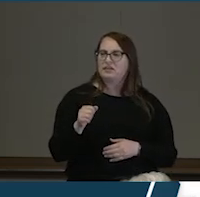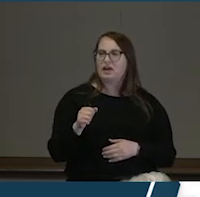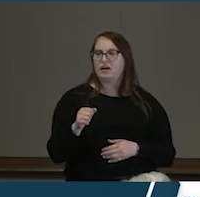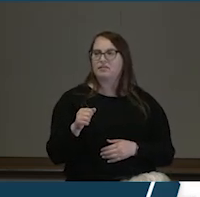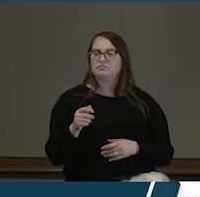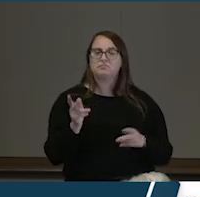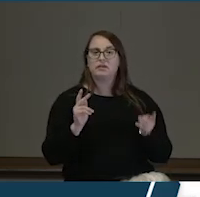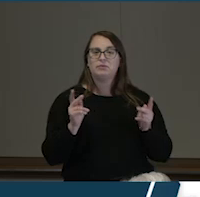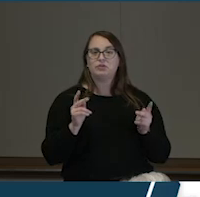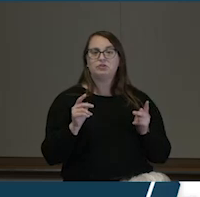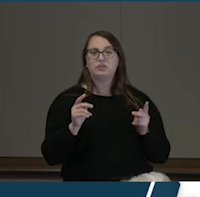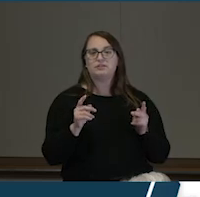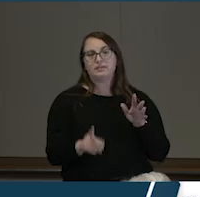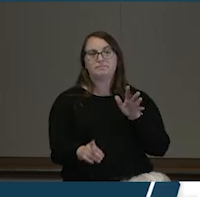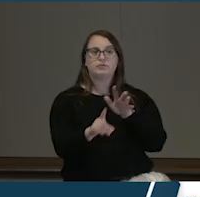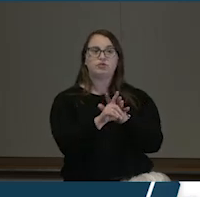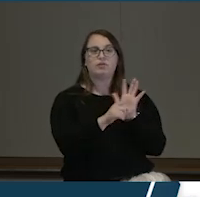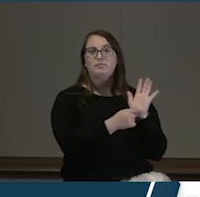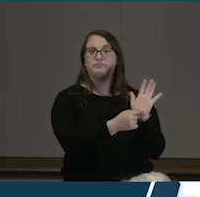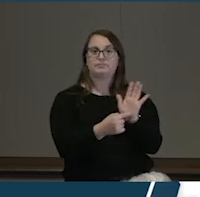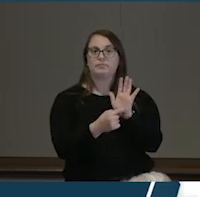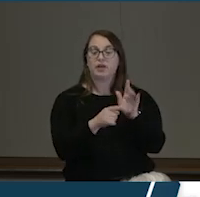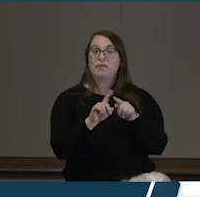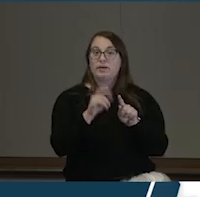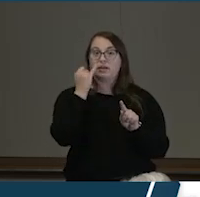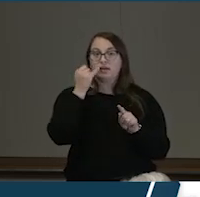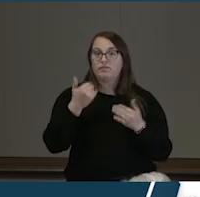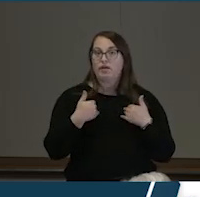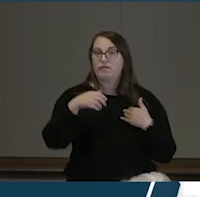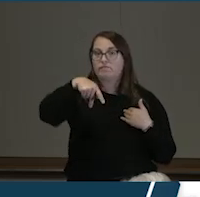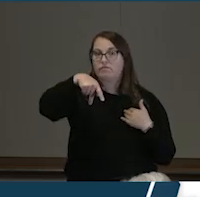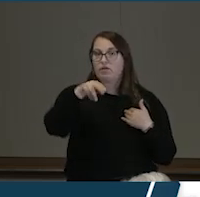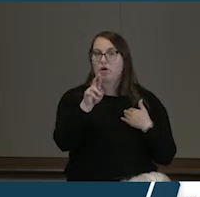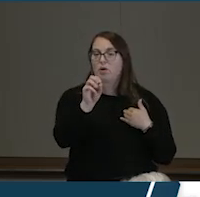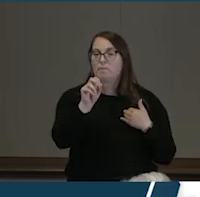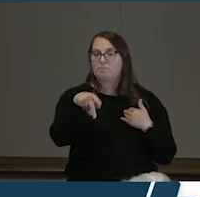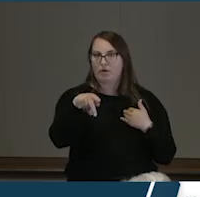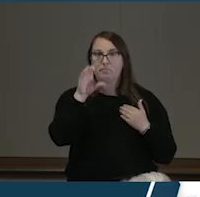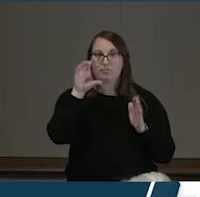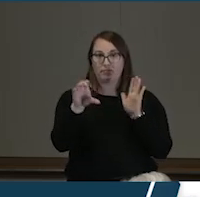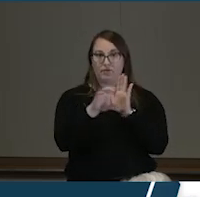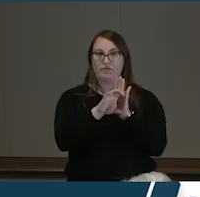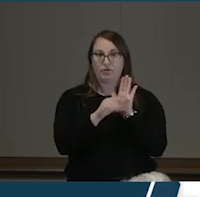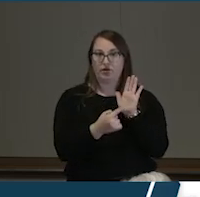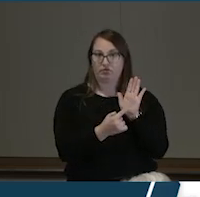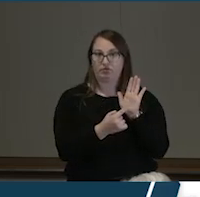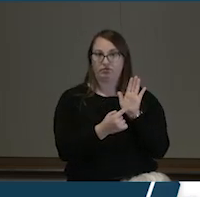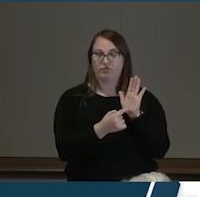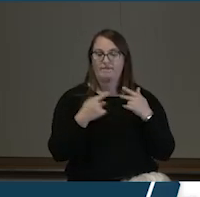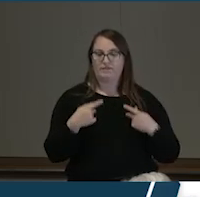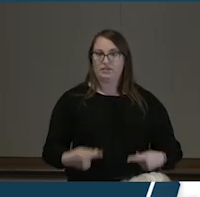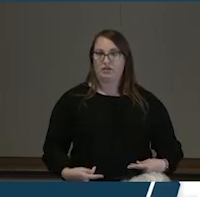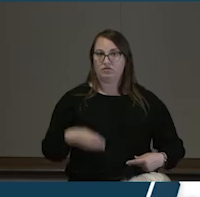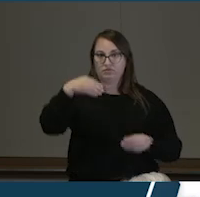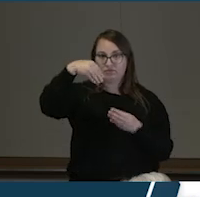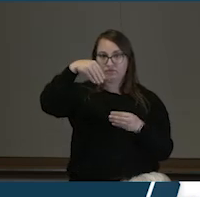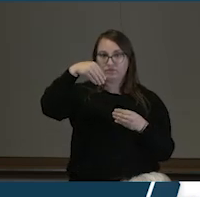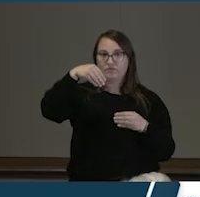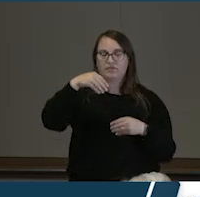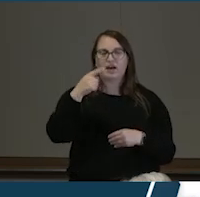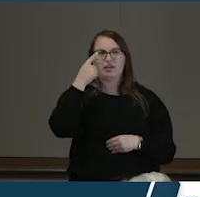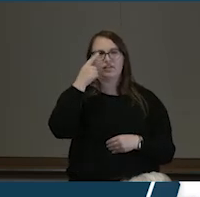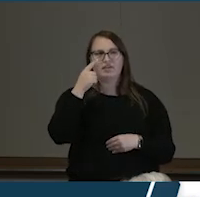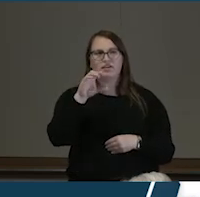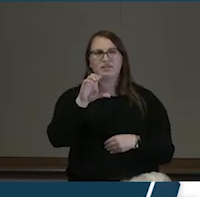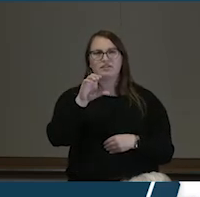But when you have a prop, it's a prop. So you have that. A couple years ago, we had somebody, I think it was the ARC of Florida